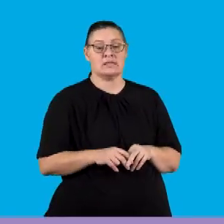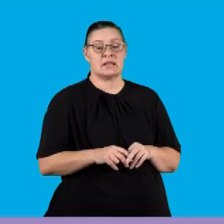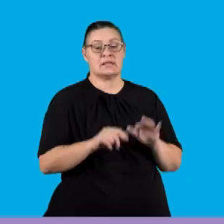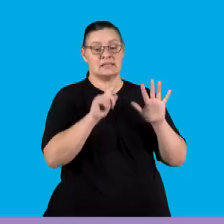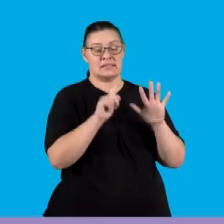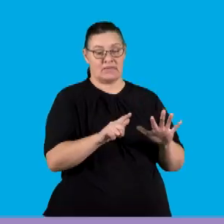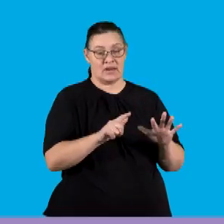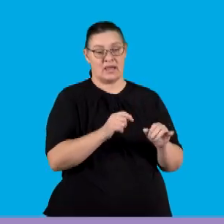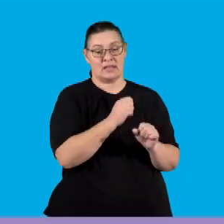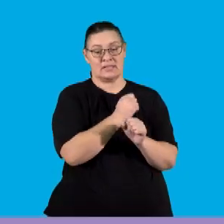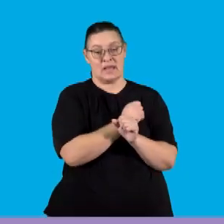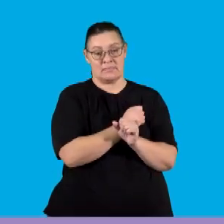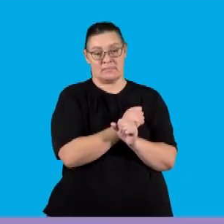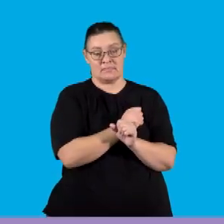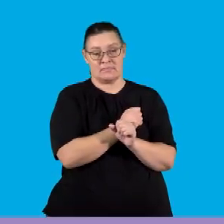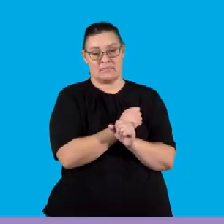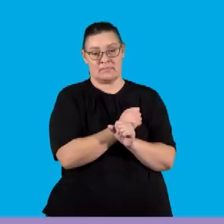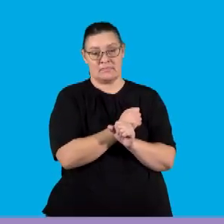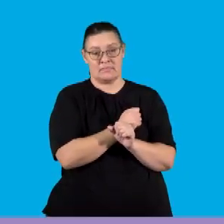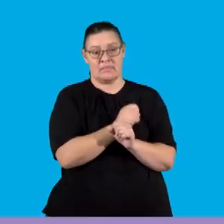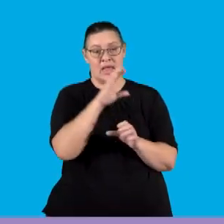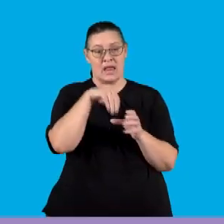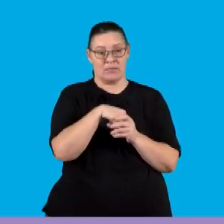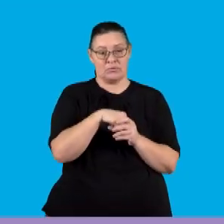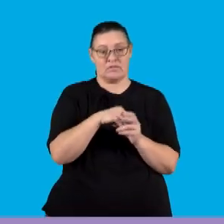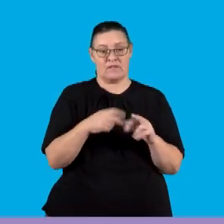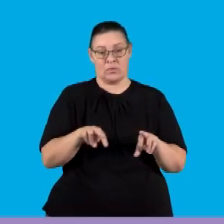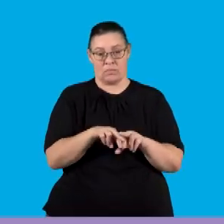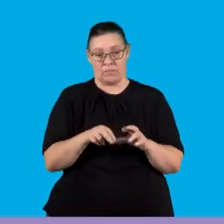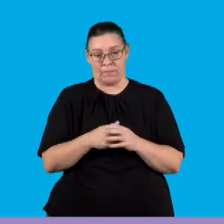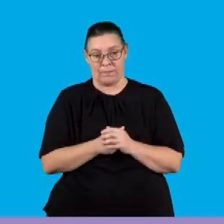7 multiplied by the input value.